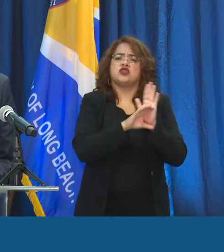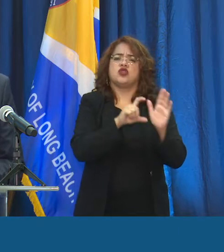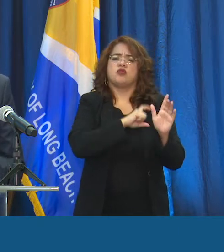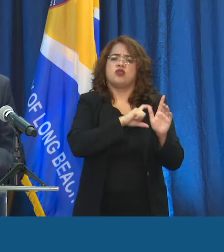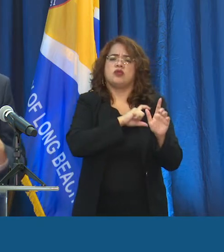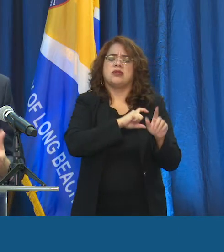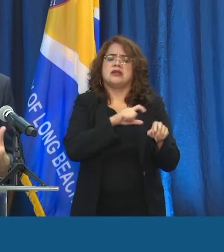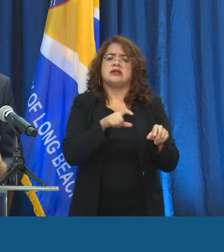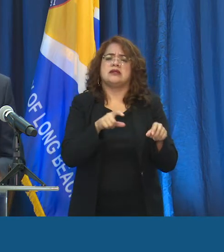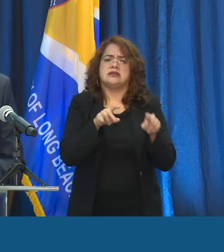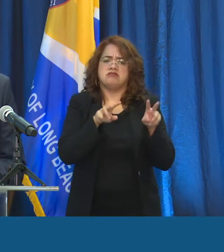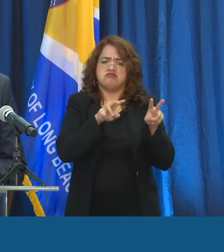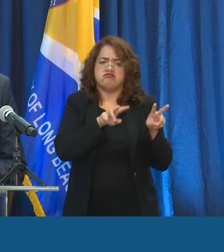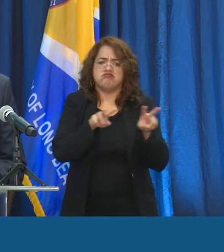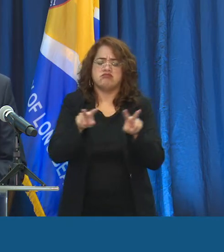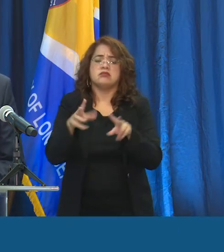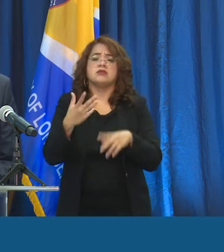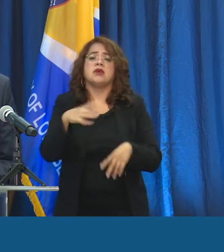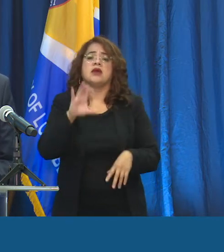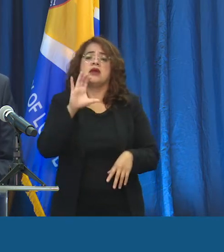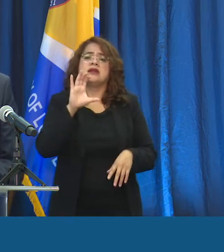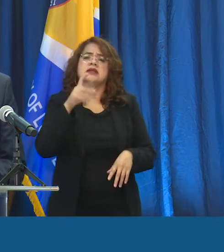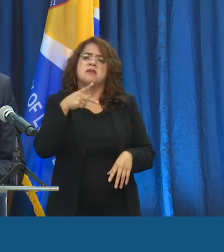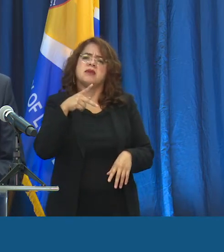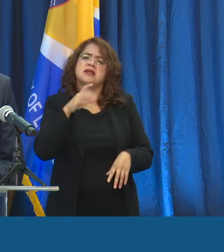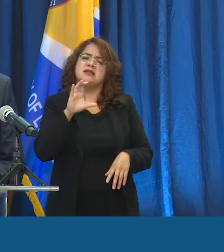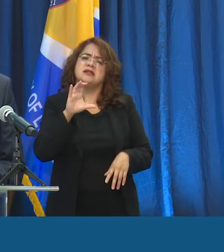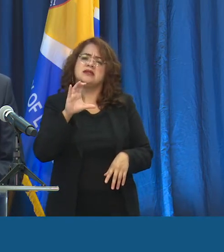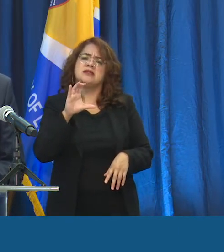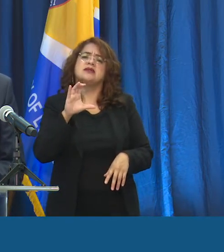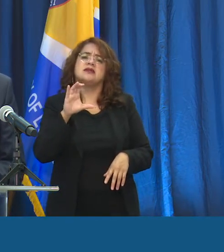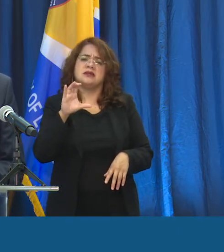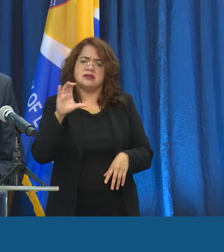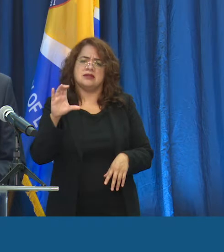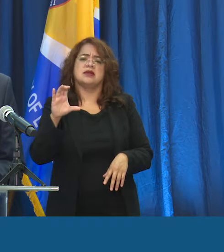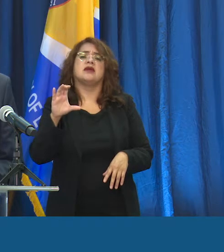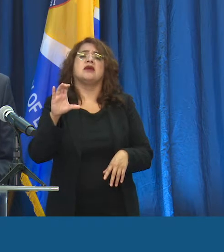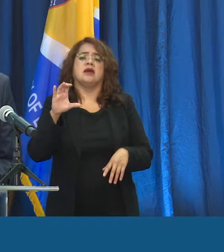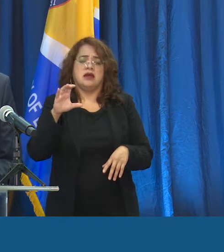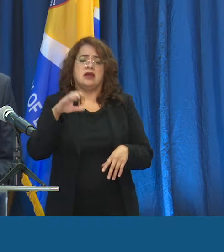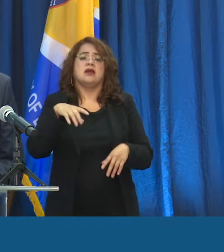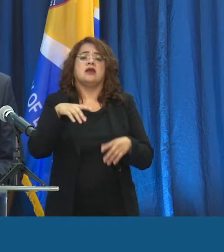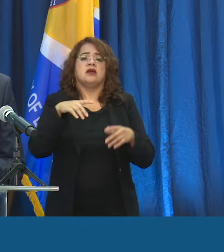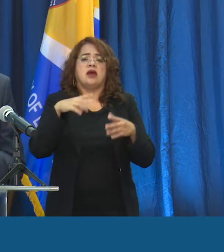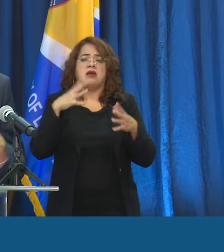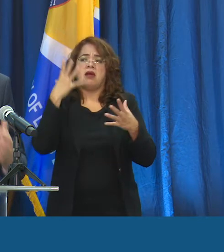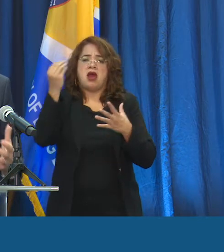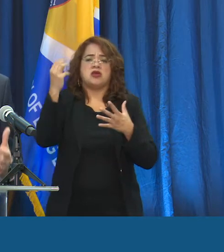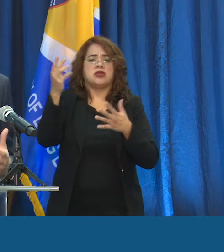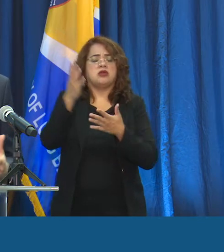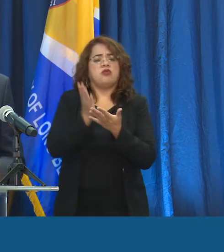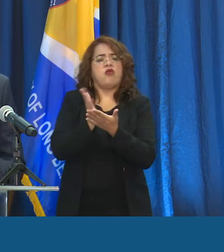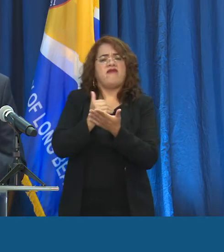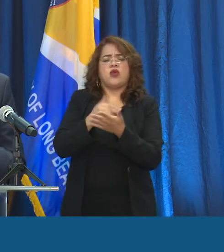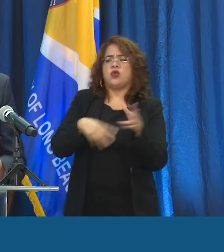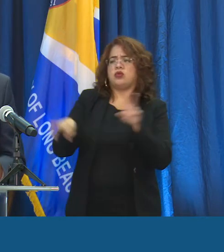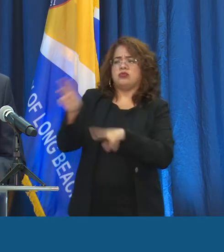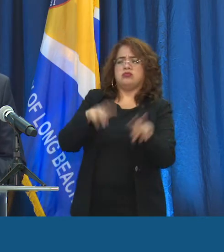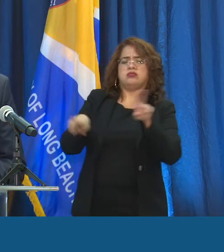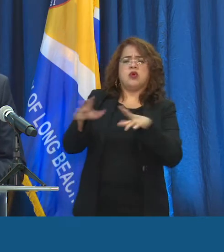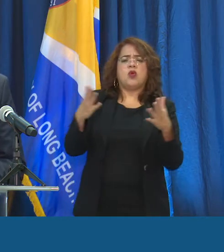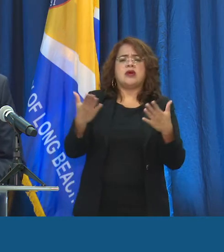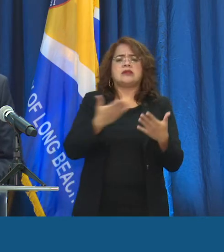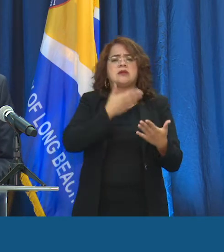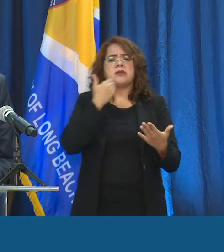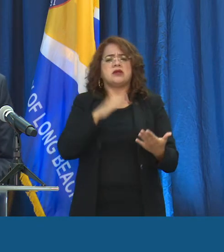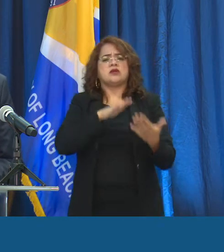$150,000 to support reforms of our CPCC to do a full outside review and study of best practices and